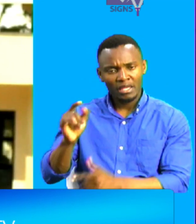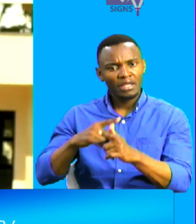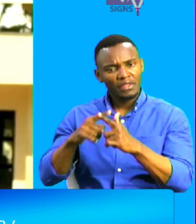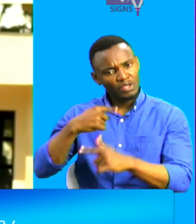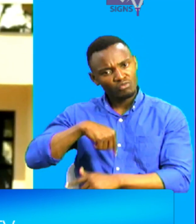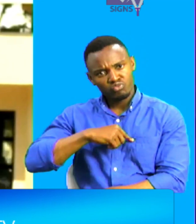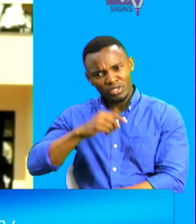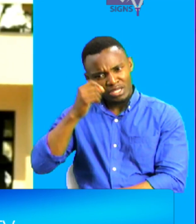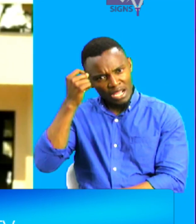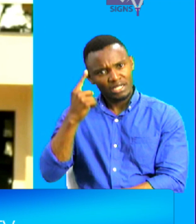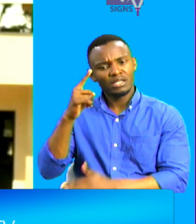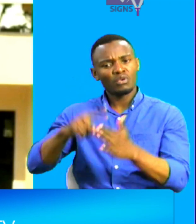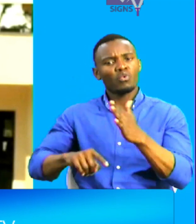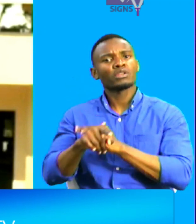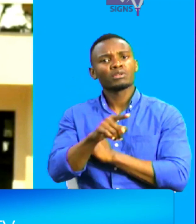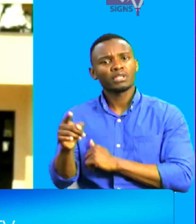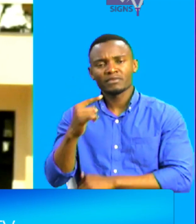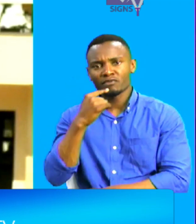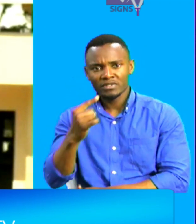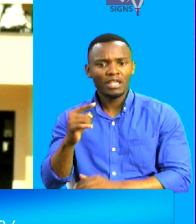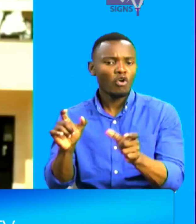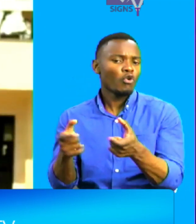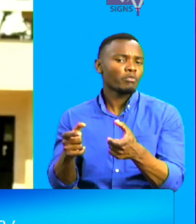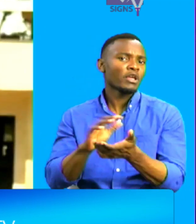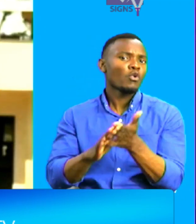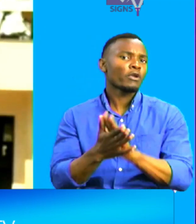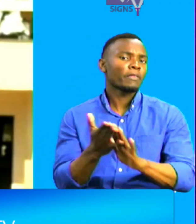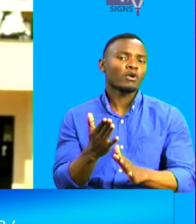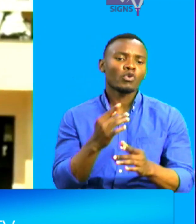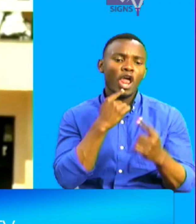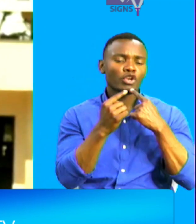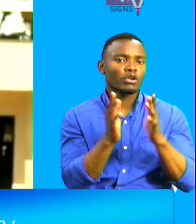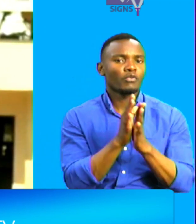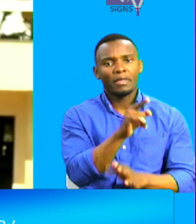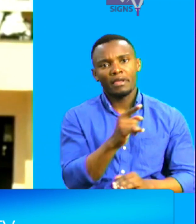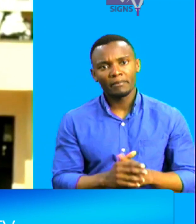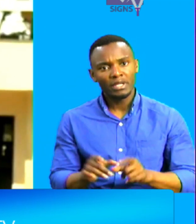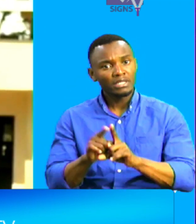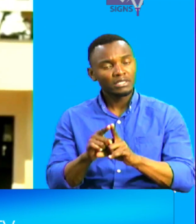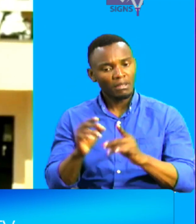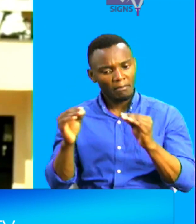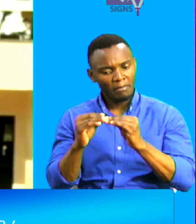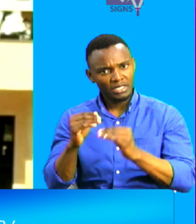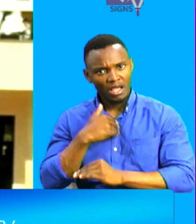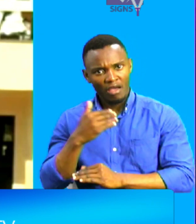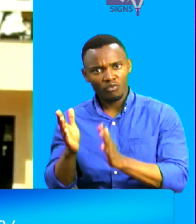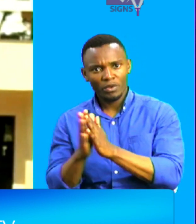they are circulating in the media without even reaching out to him. We've had a meeting with the Deputy